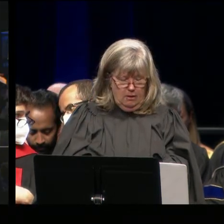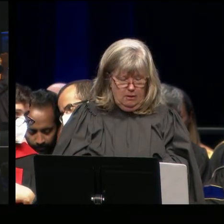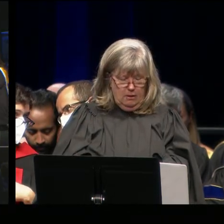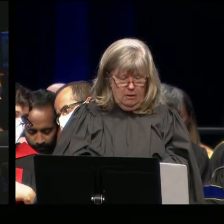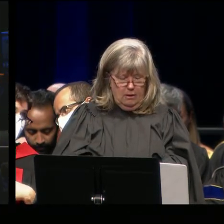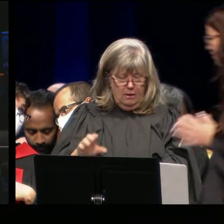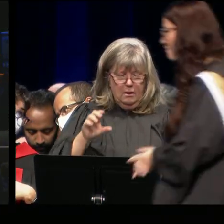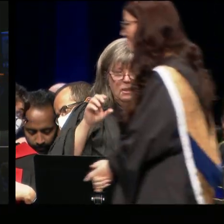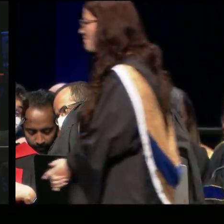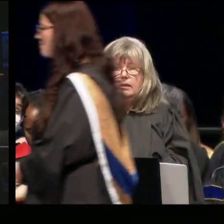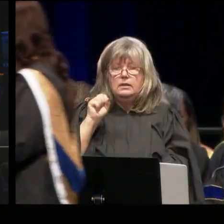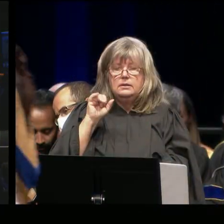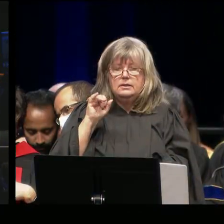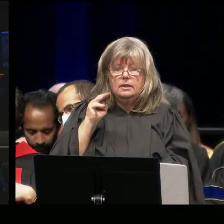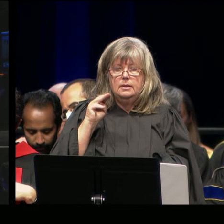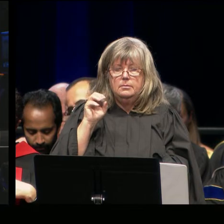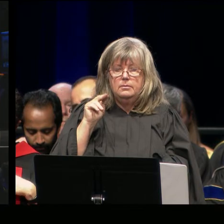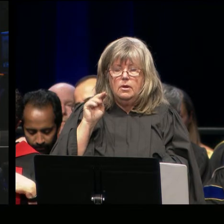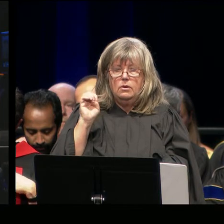Simone Wicks.